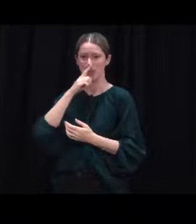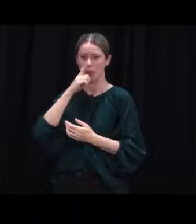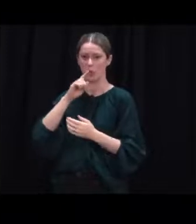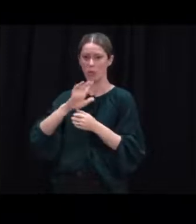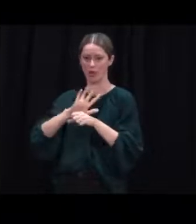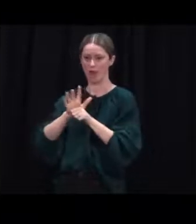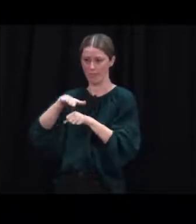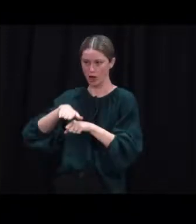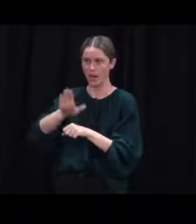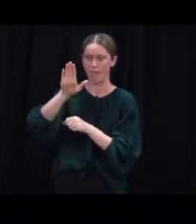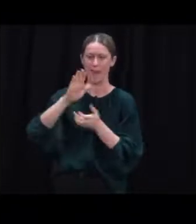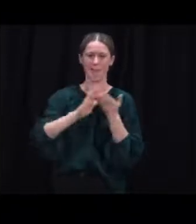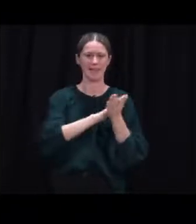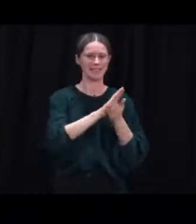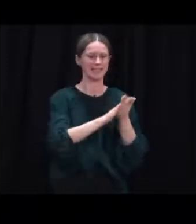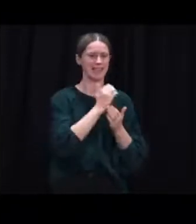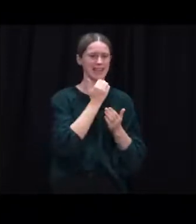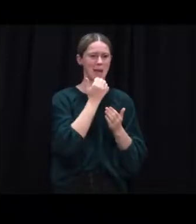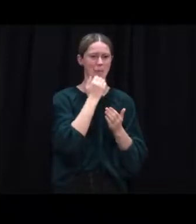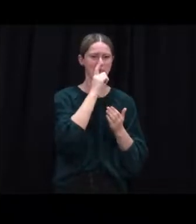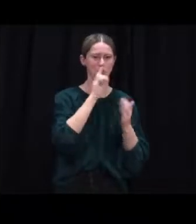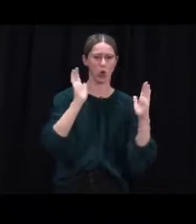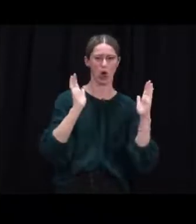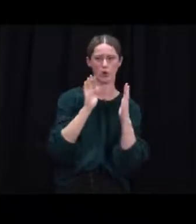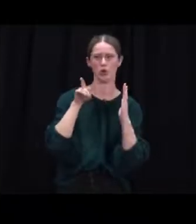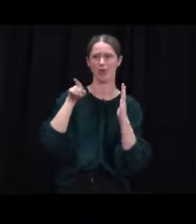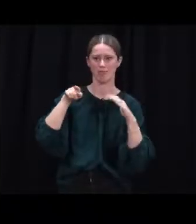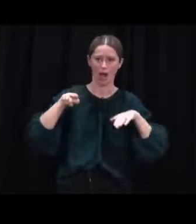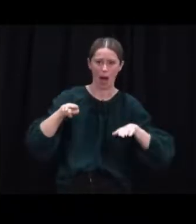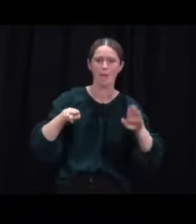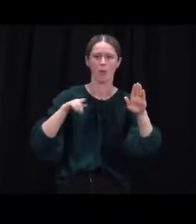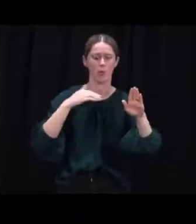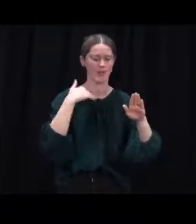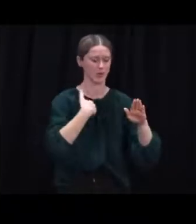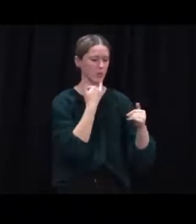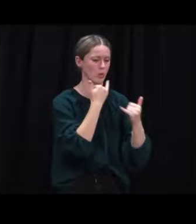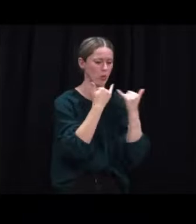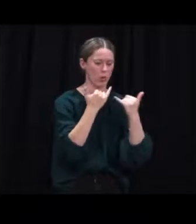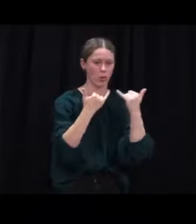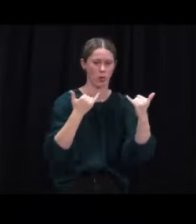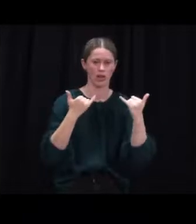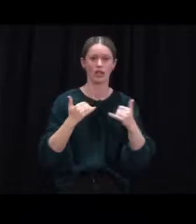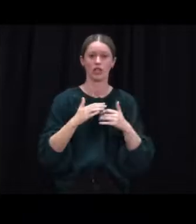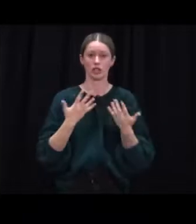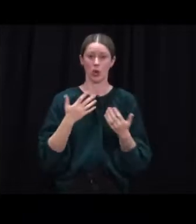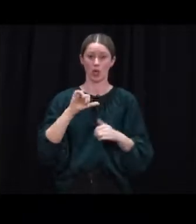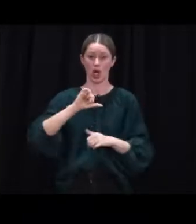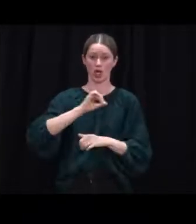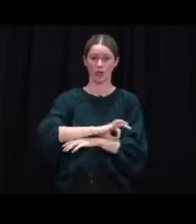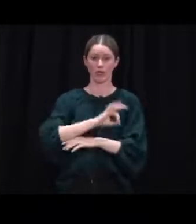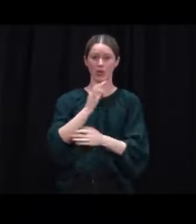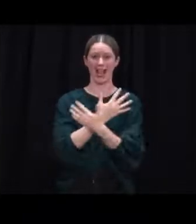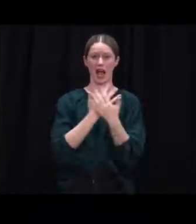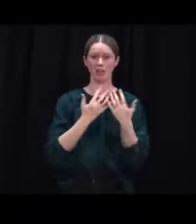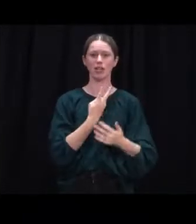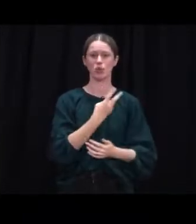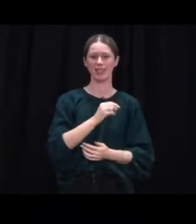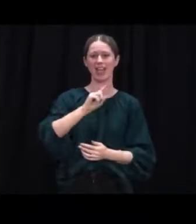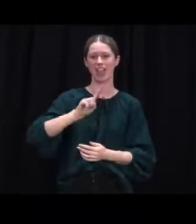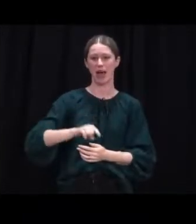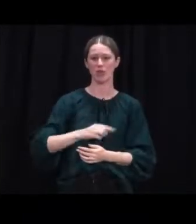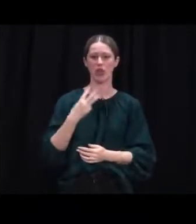website. The number of contacts increases again, as we would expect, and commensurate with our broad approach we